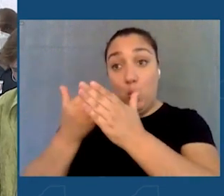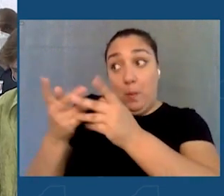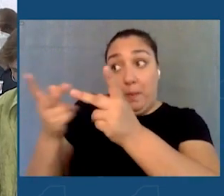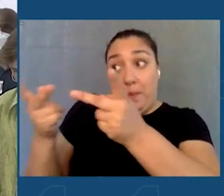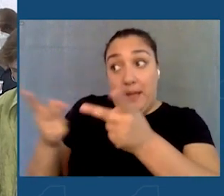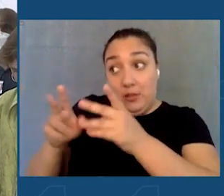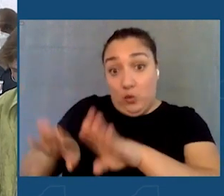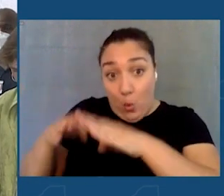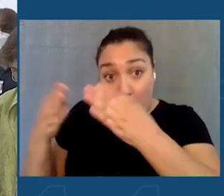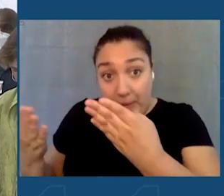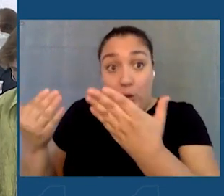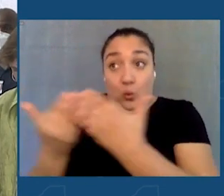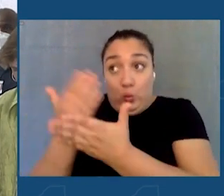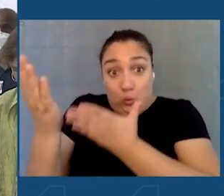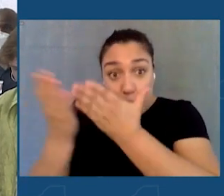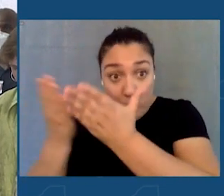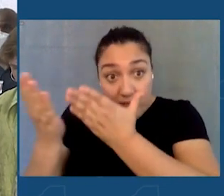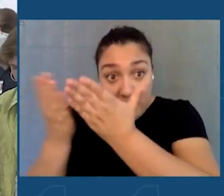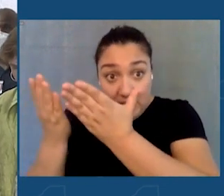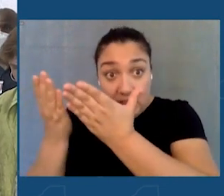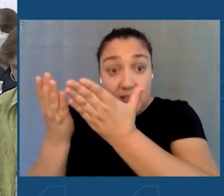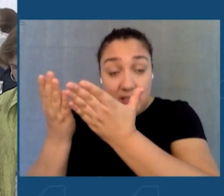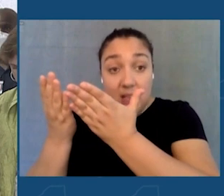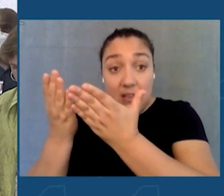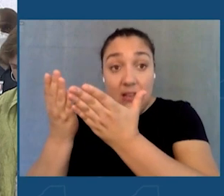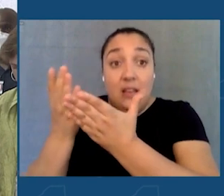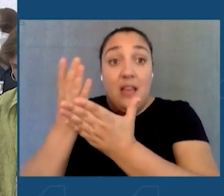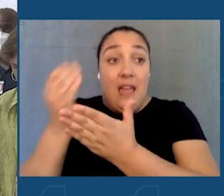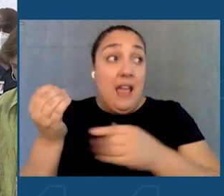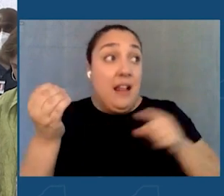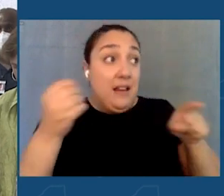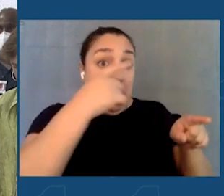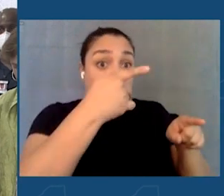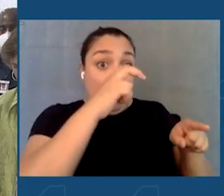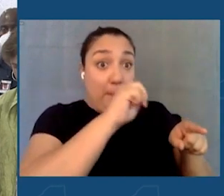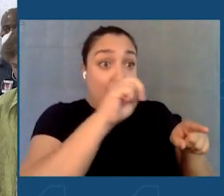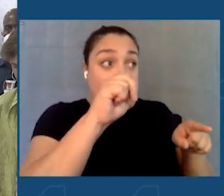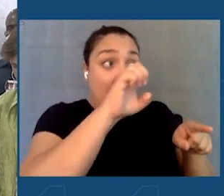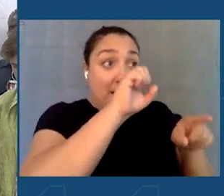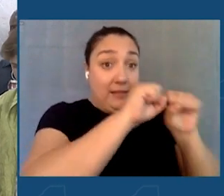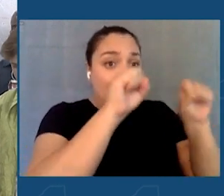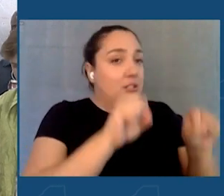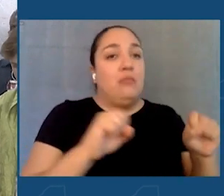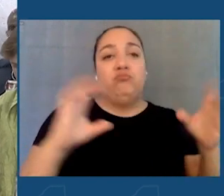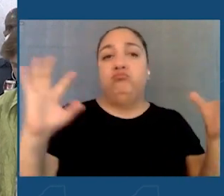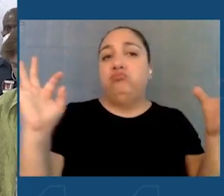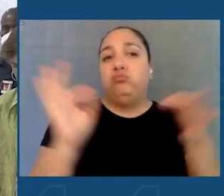service and the improvement of Penn, which the governor has done so much to highlight.